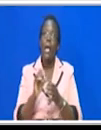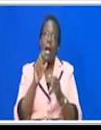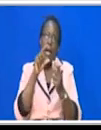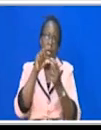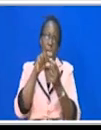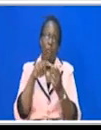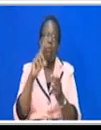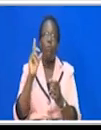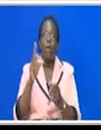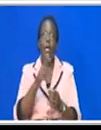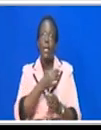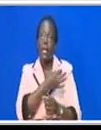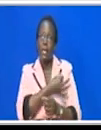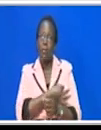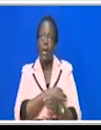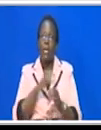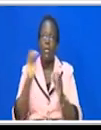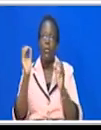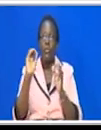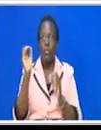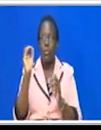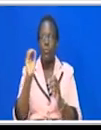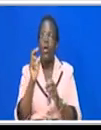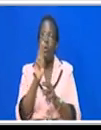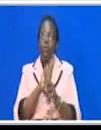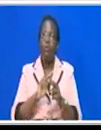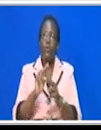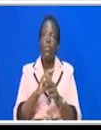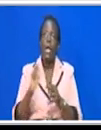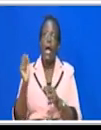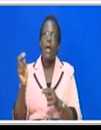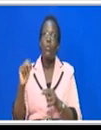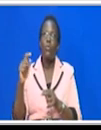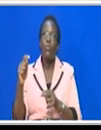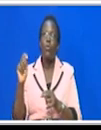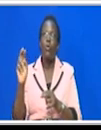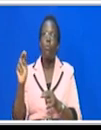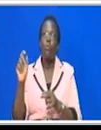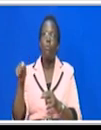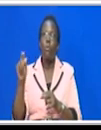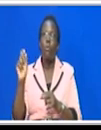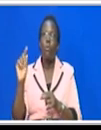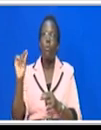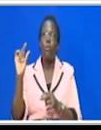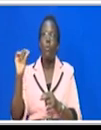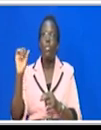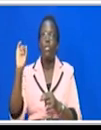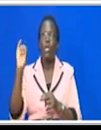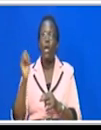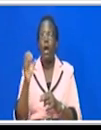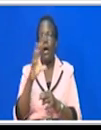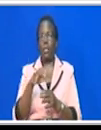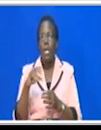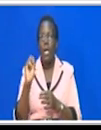Identify one disadvantage of using anthropology as a source of information